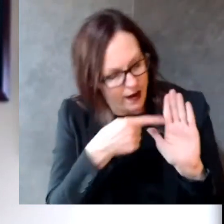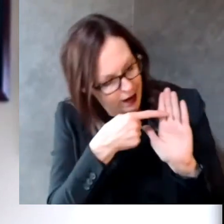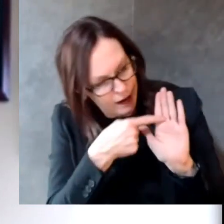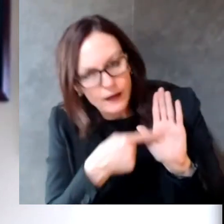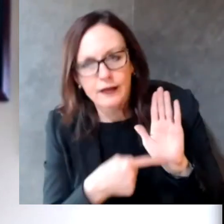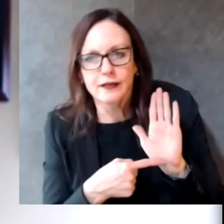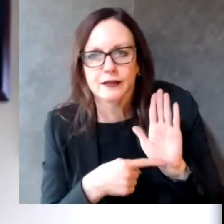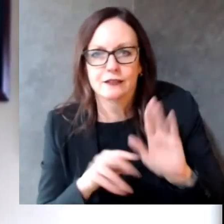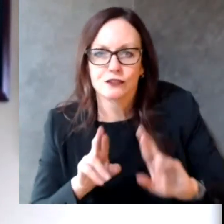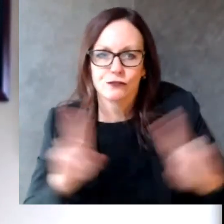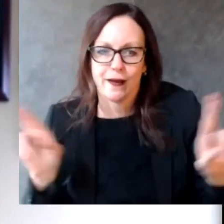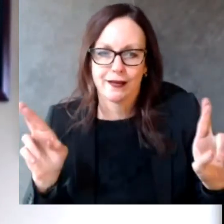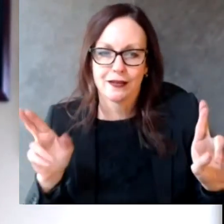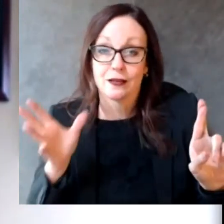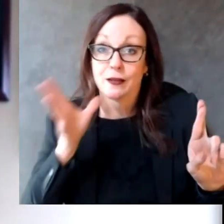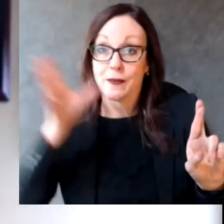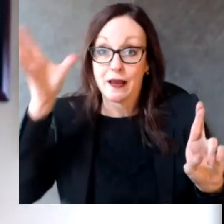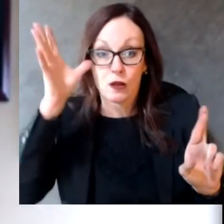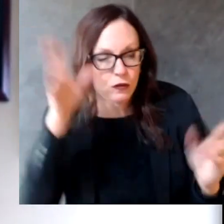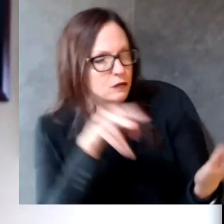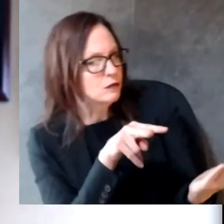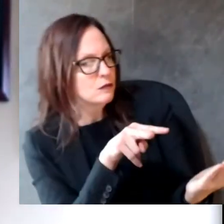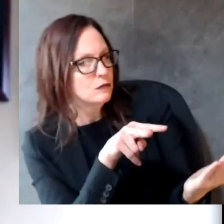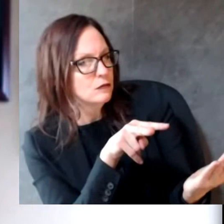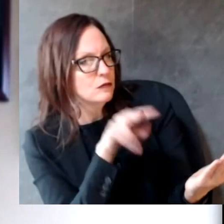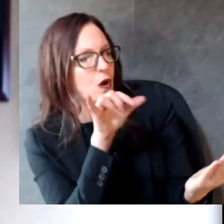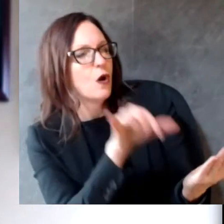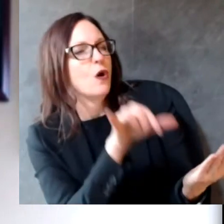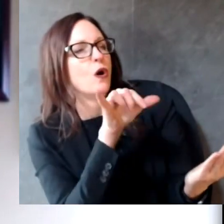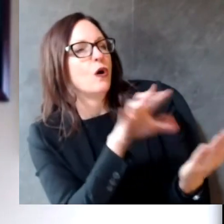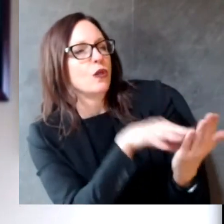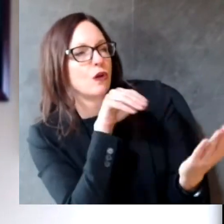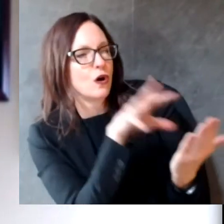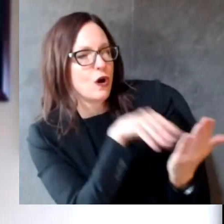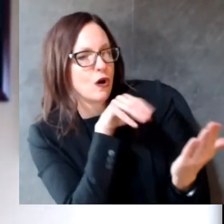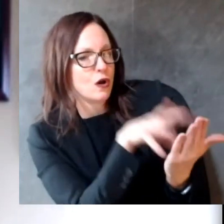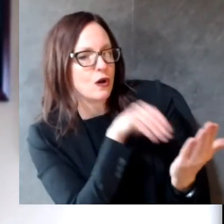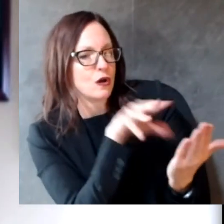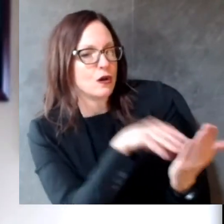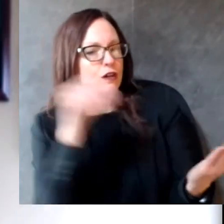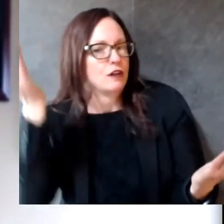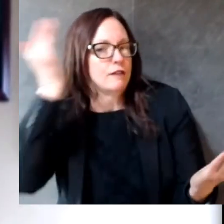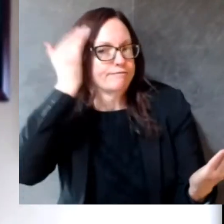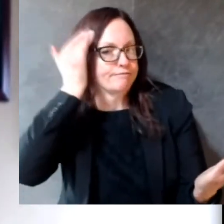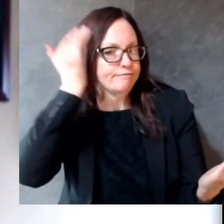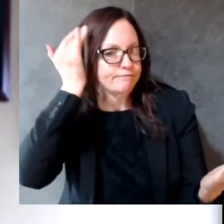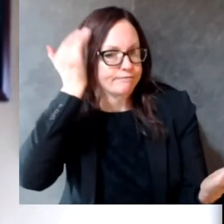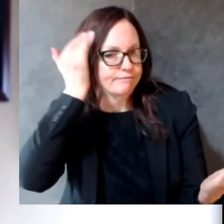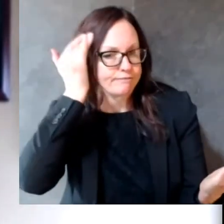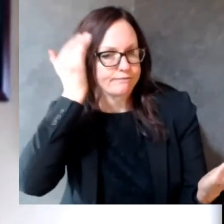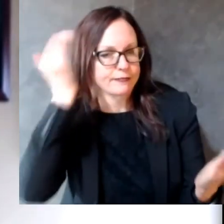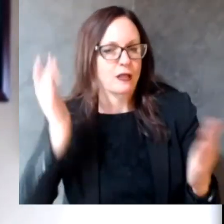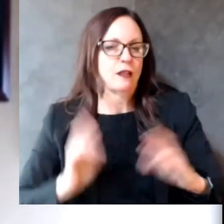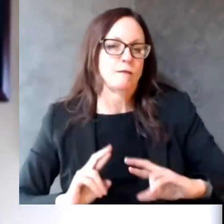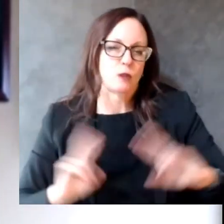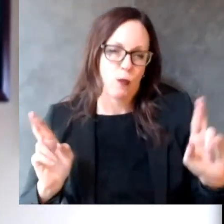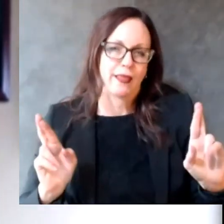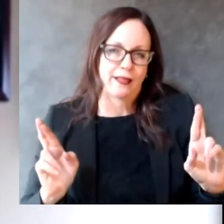we'll tailor our recommendations based on what the science tells us. So my encouragement to